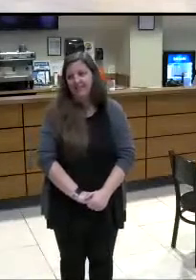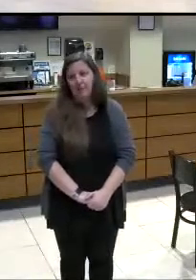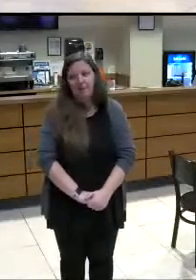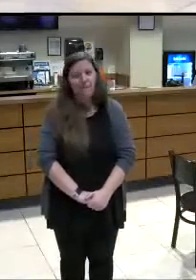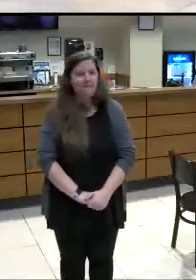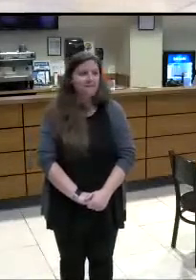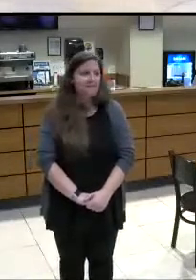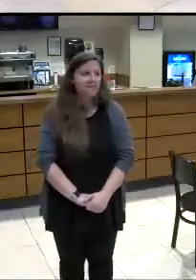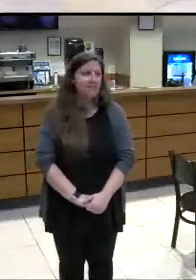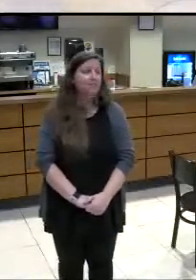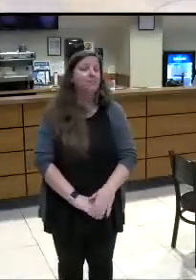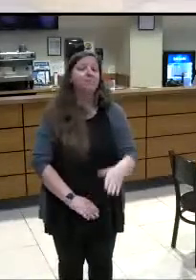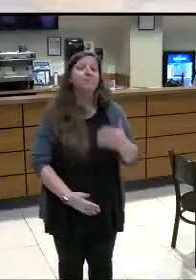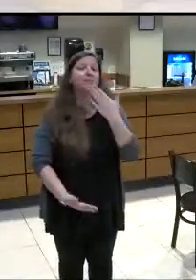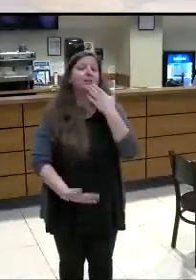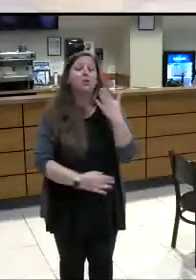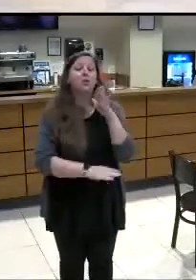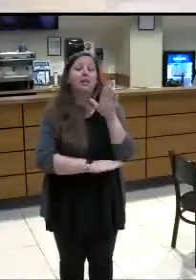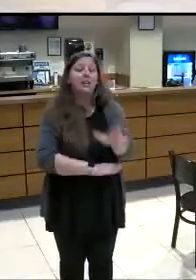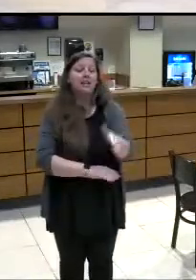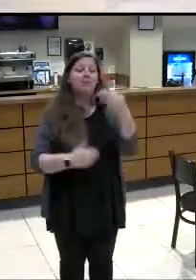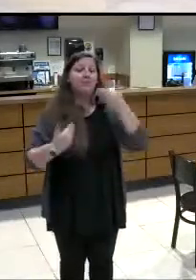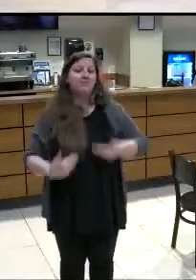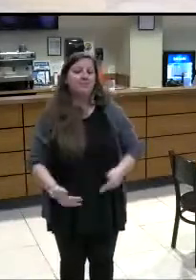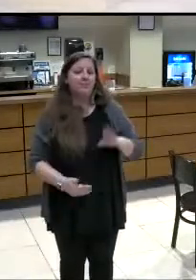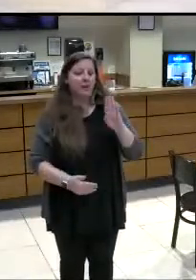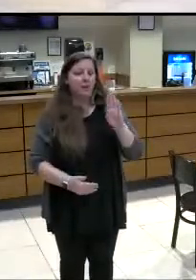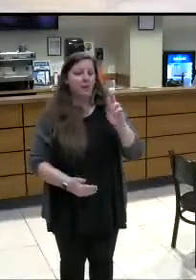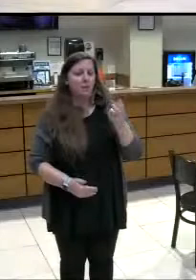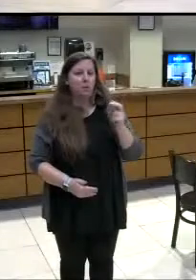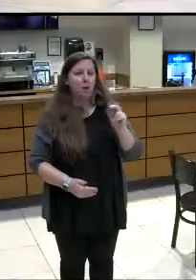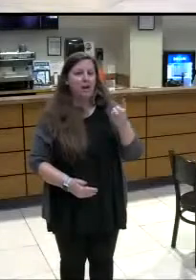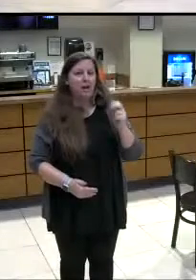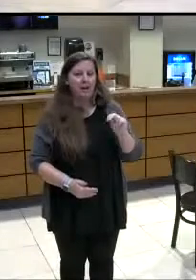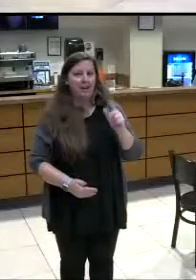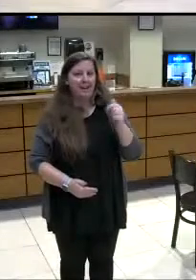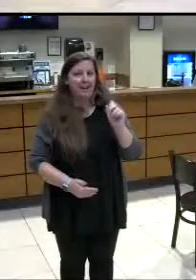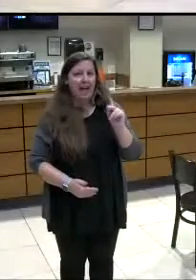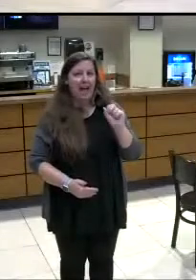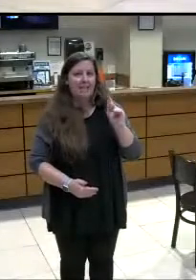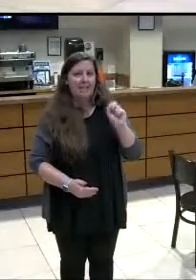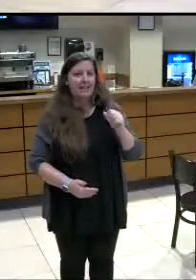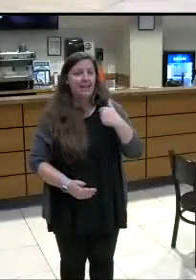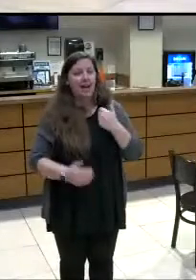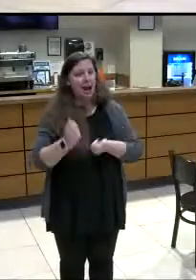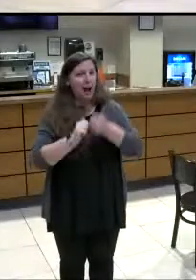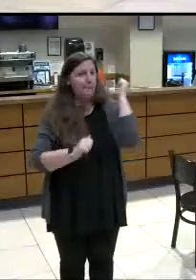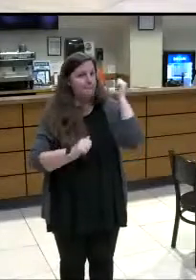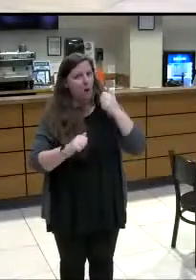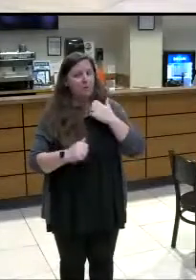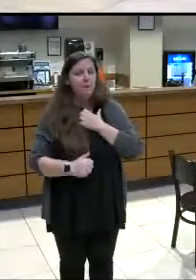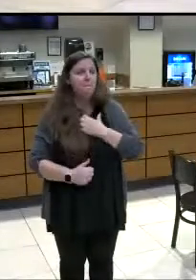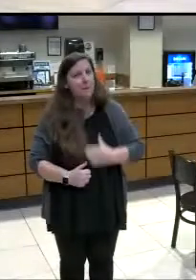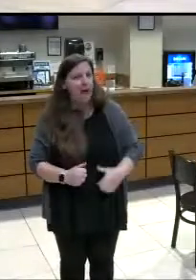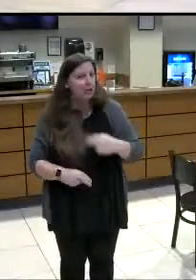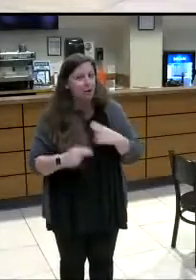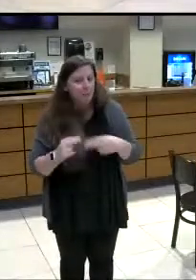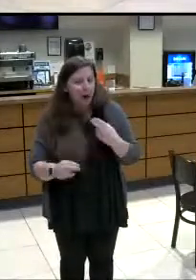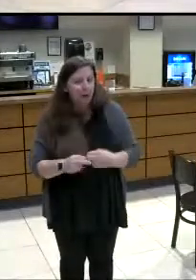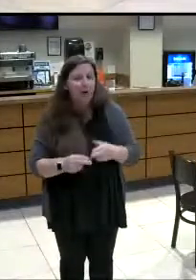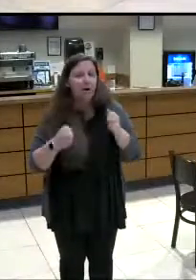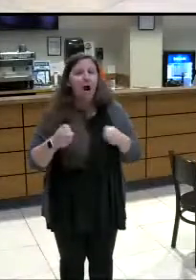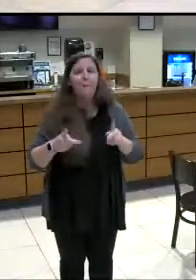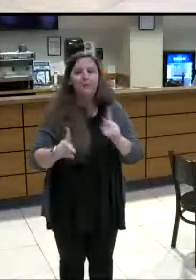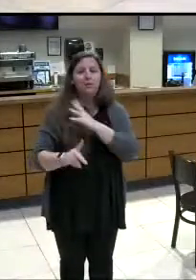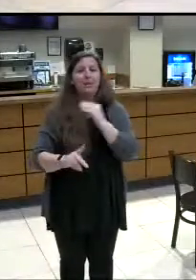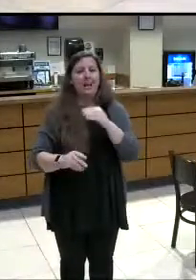All right, good evening, everyone. My name is Brandon Gaskins, and I'm most passionate about following opportunity and